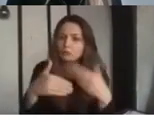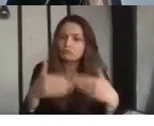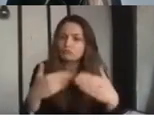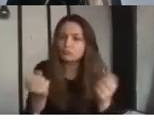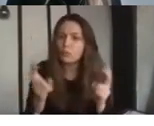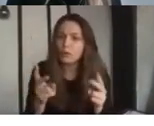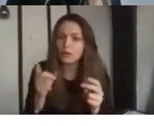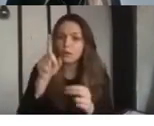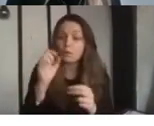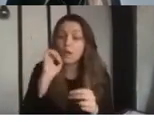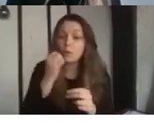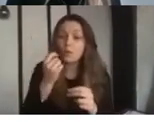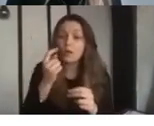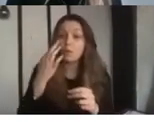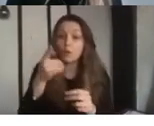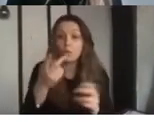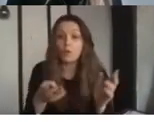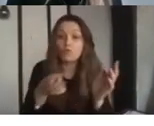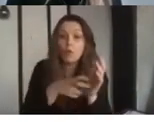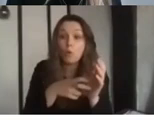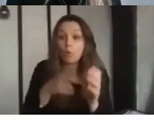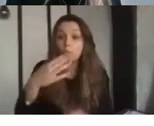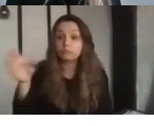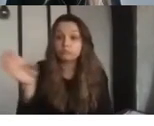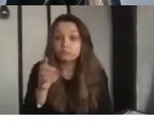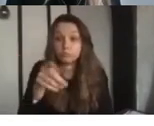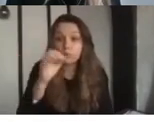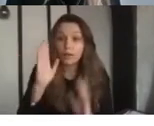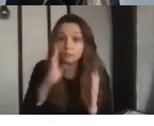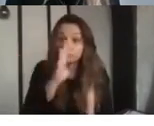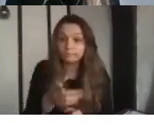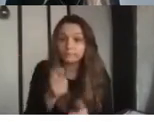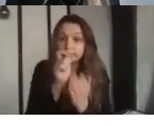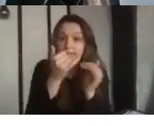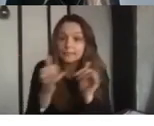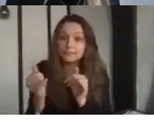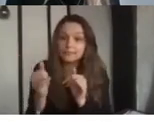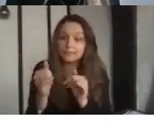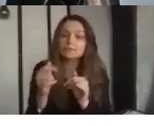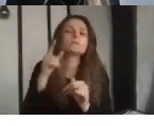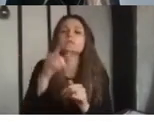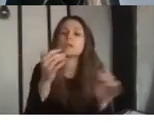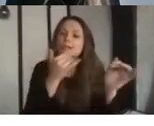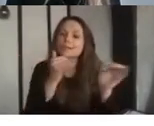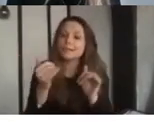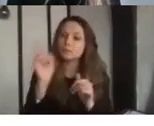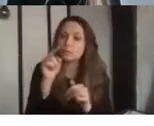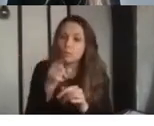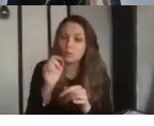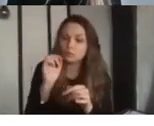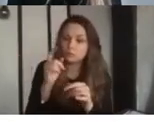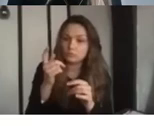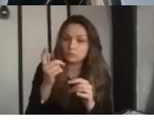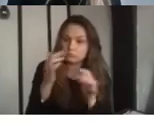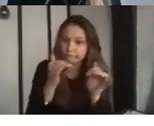via a test on the day of enrolment, and the English lecturers will assess you and advise, if necessary, how to